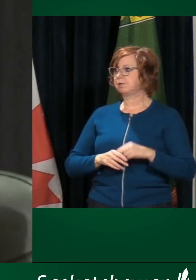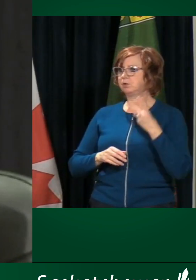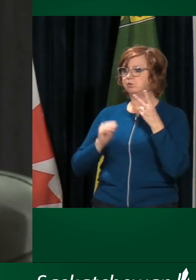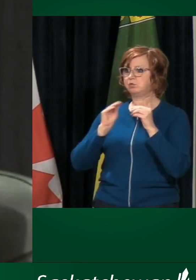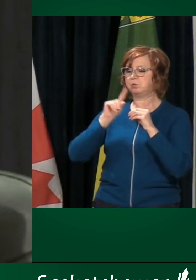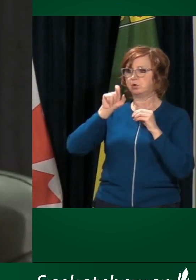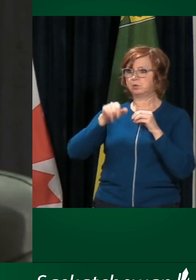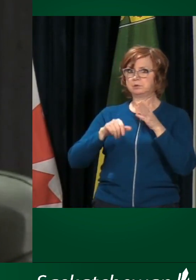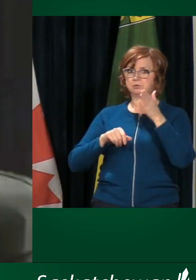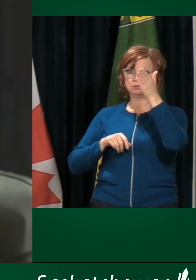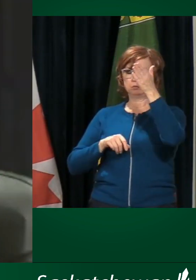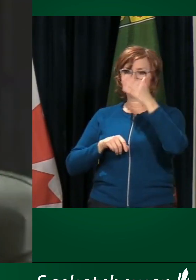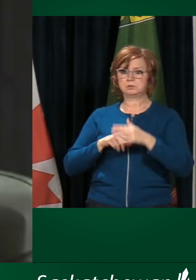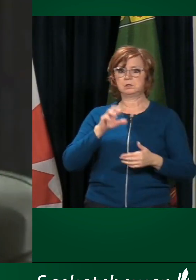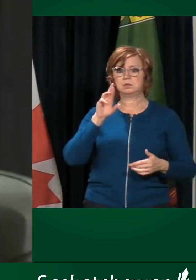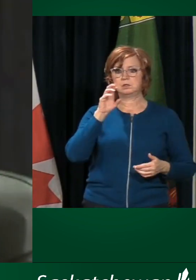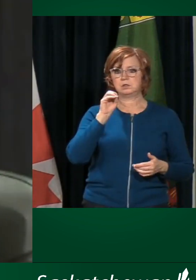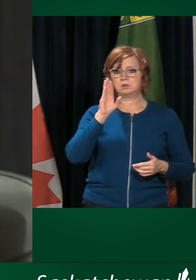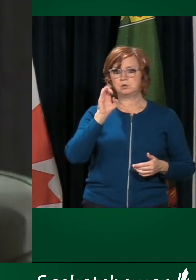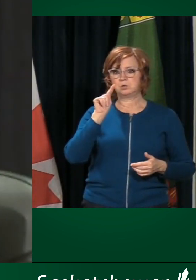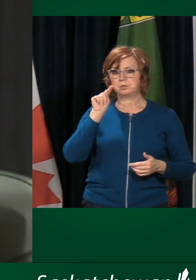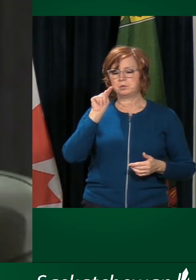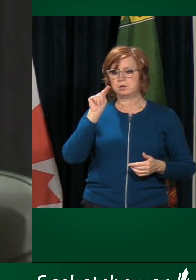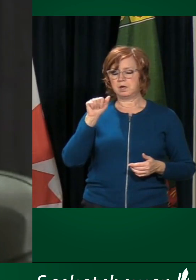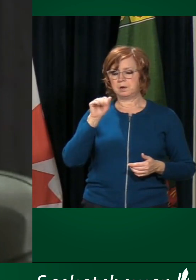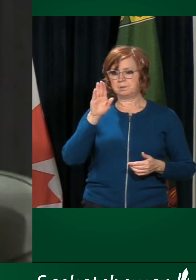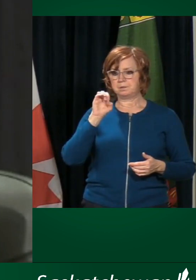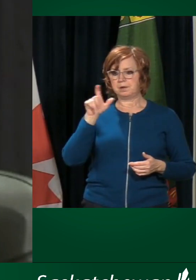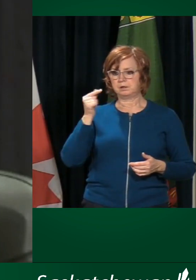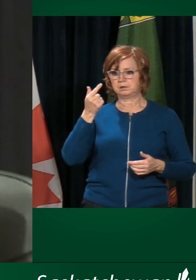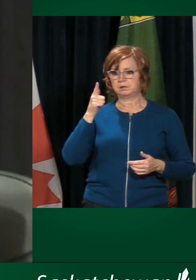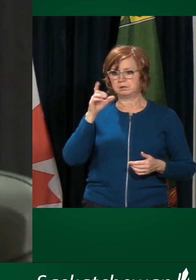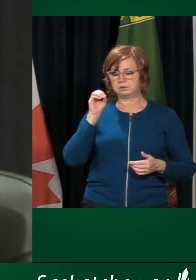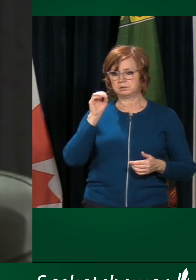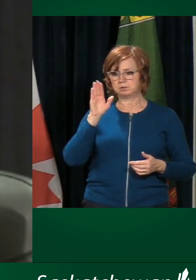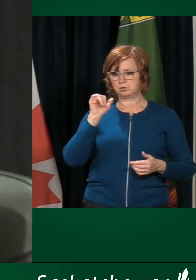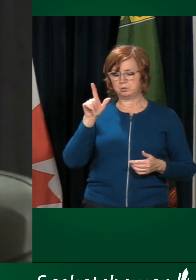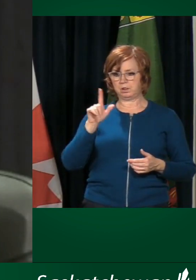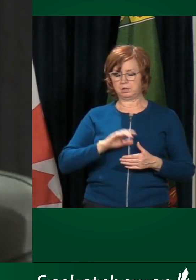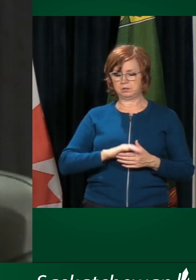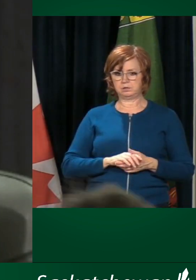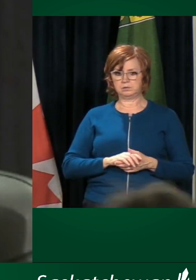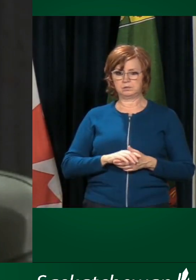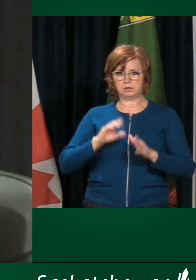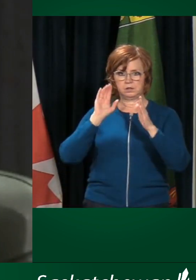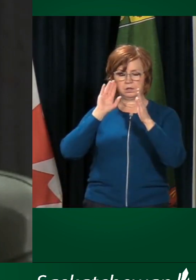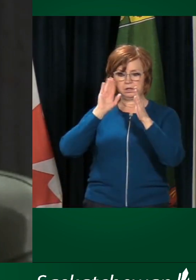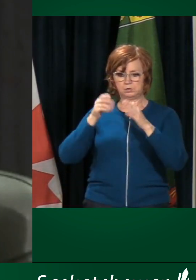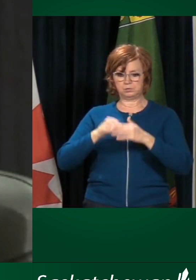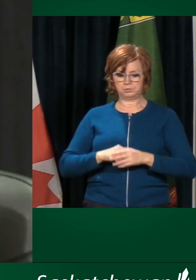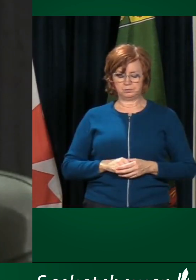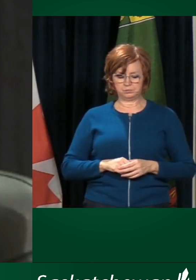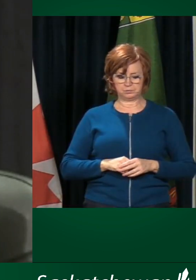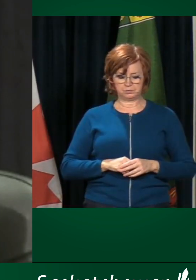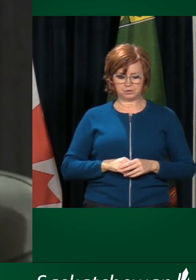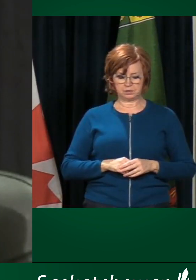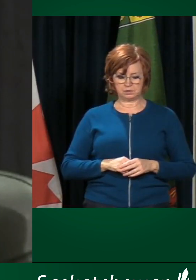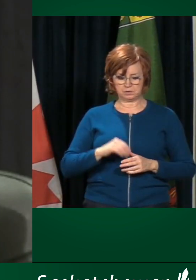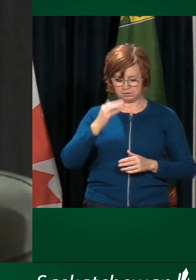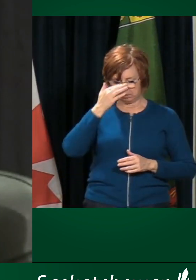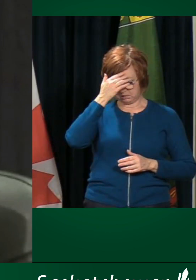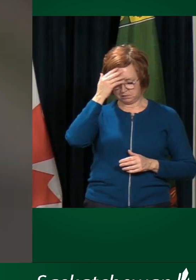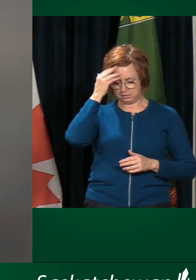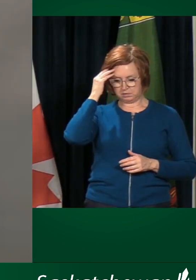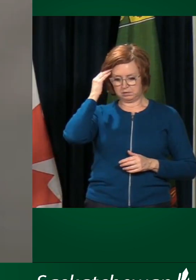please. We have Roberta Bell with Global. Hi, my question is regarding the fact that there's